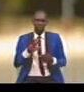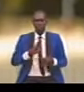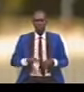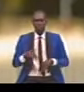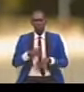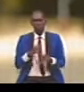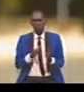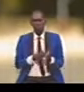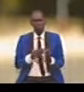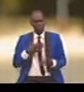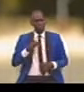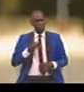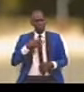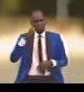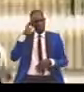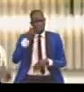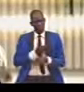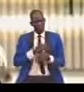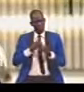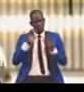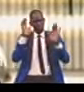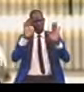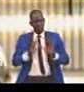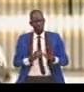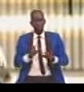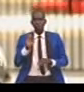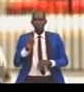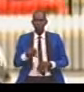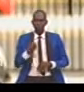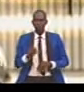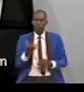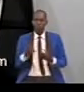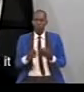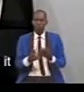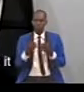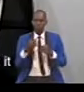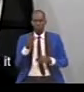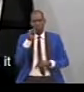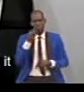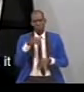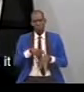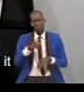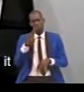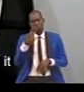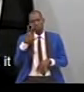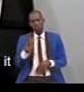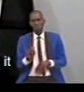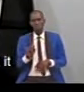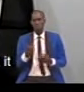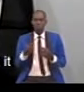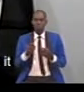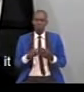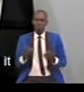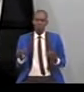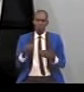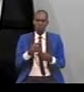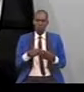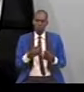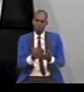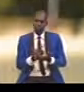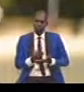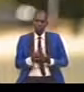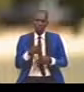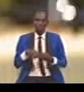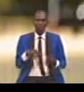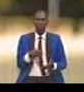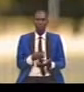My son? Yes, yes. In trouble? We'd like you to come in tomorrow at 2:30, if you could, into my office to have a chat about it, if you